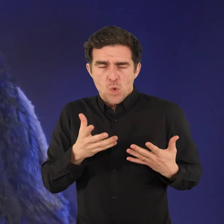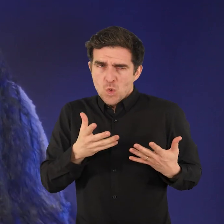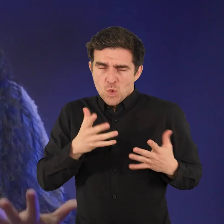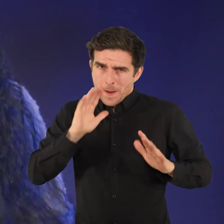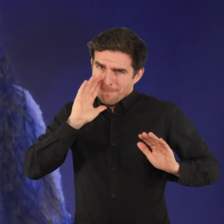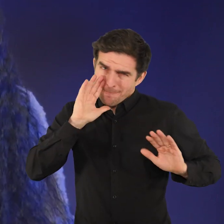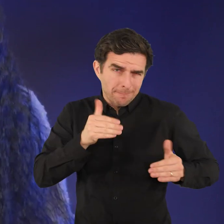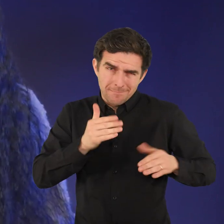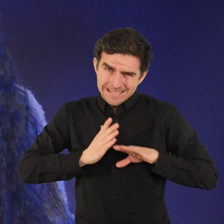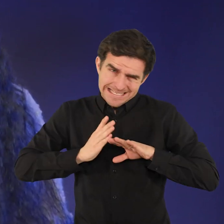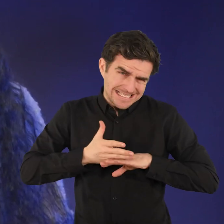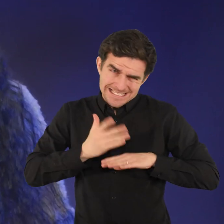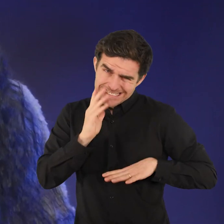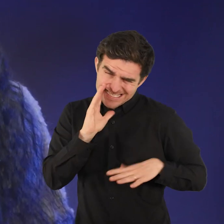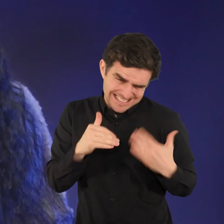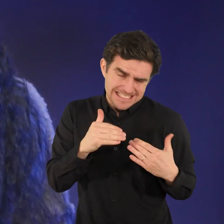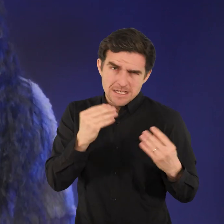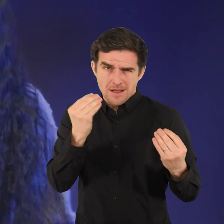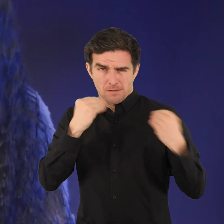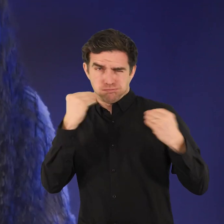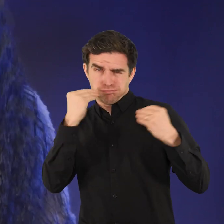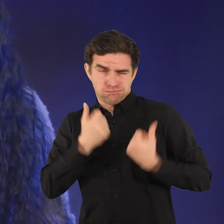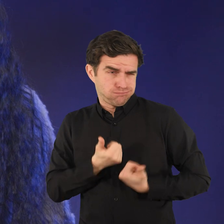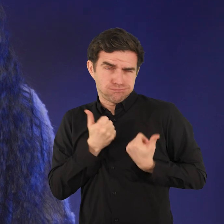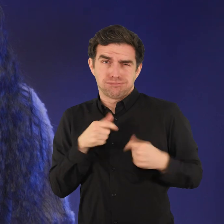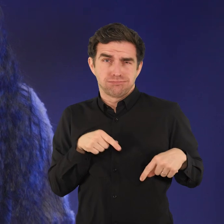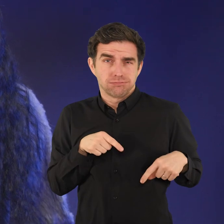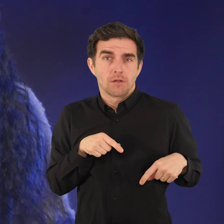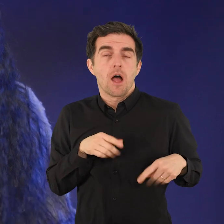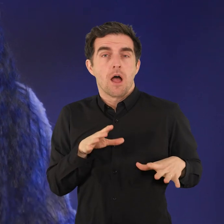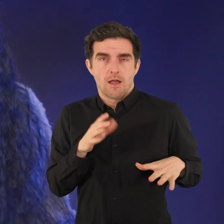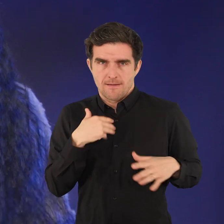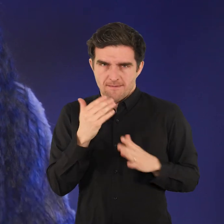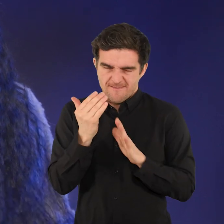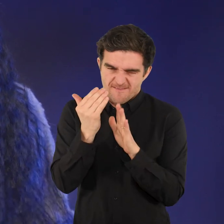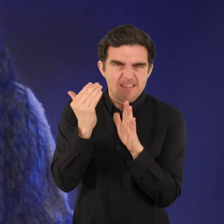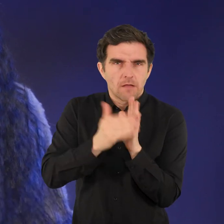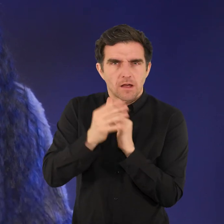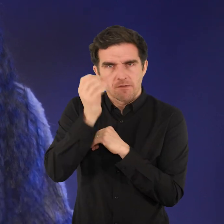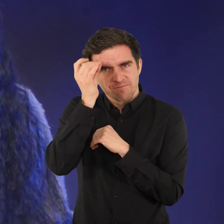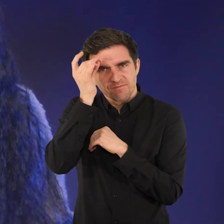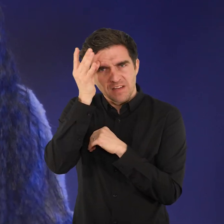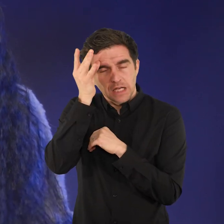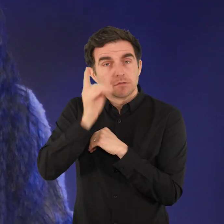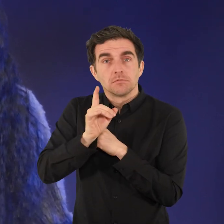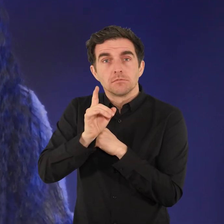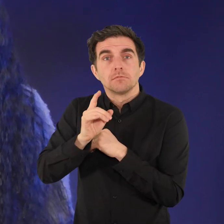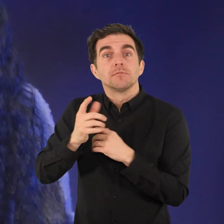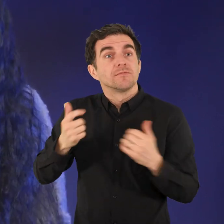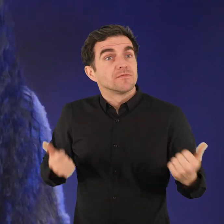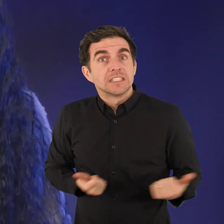very intense and efficient training that Op Interflex provides. But at the same time, I never forget those goodbyes when